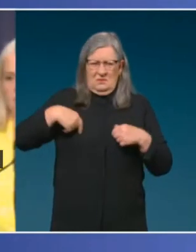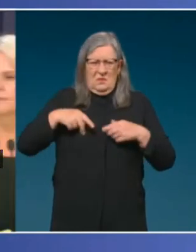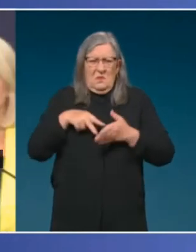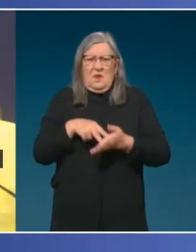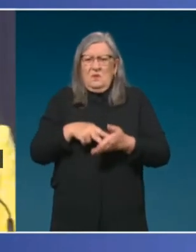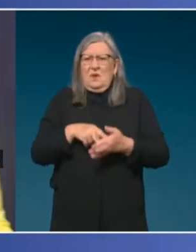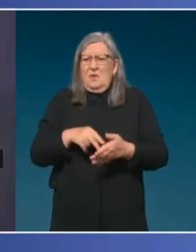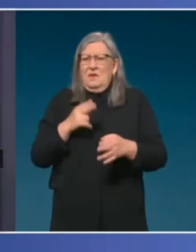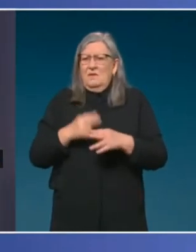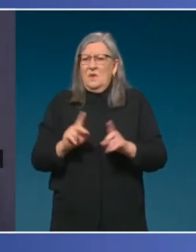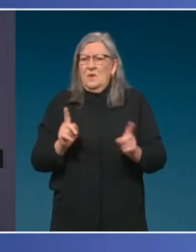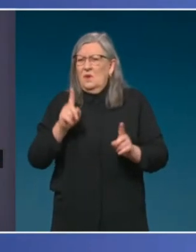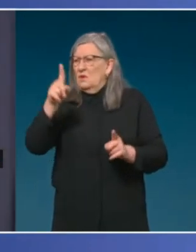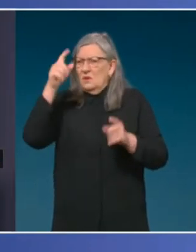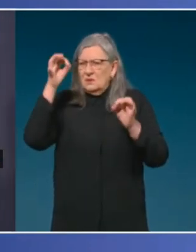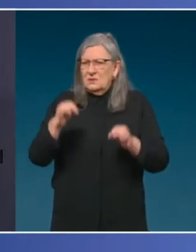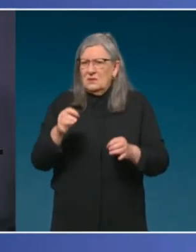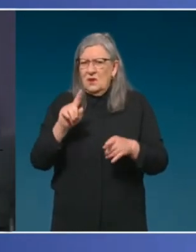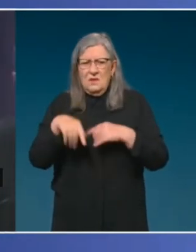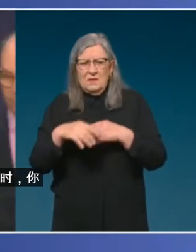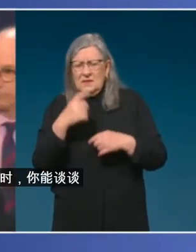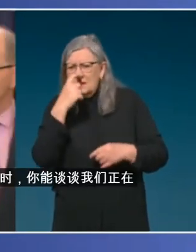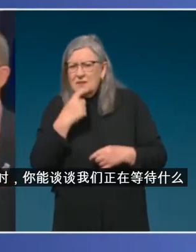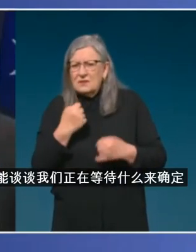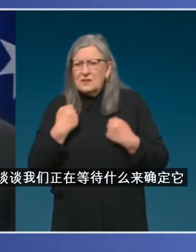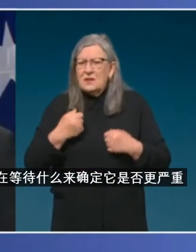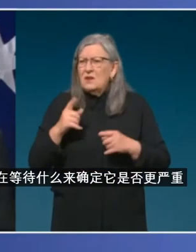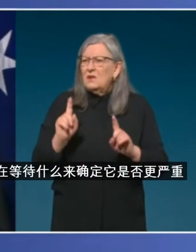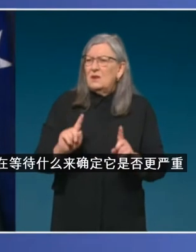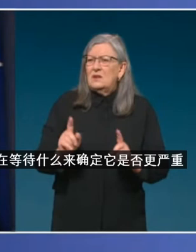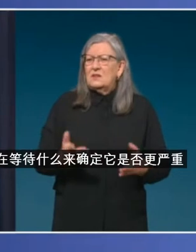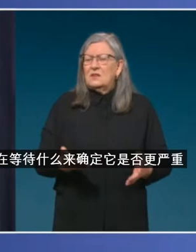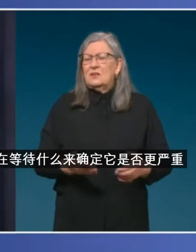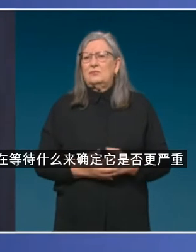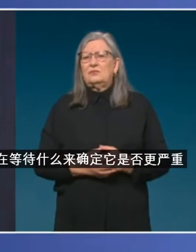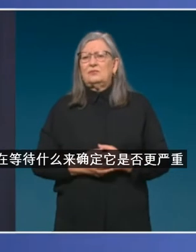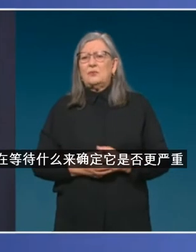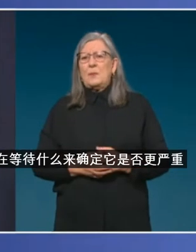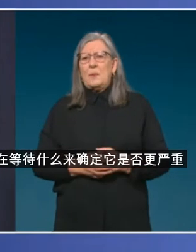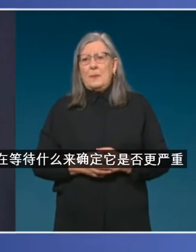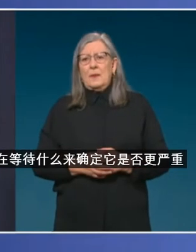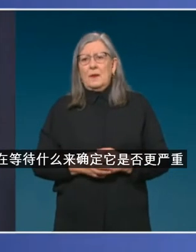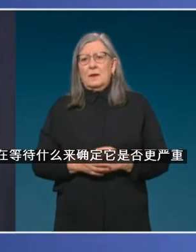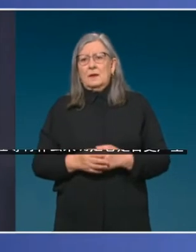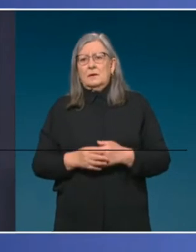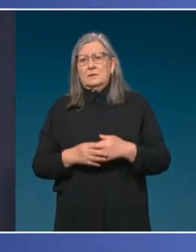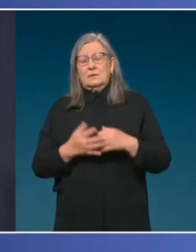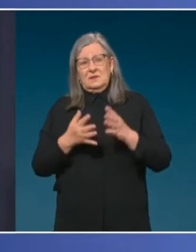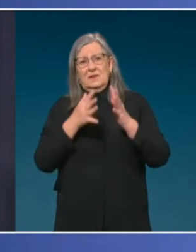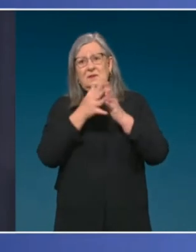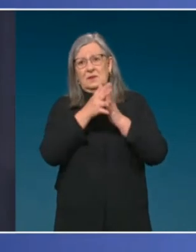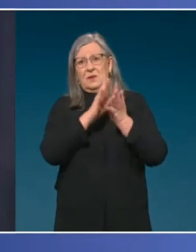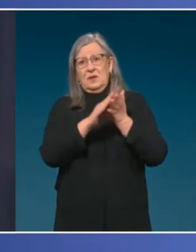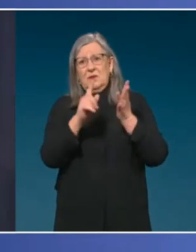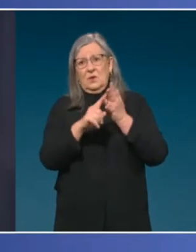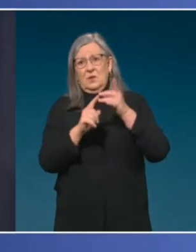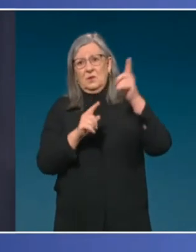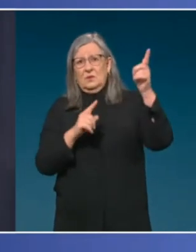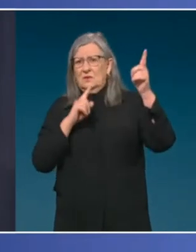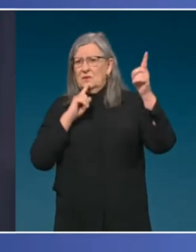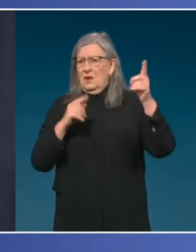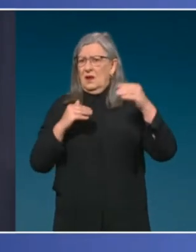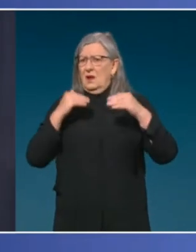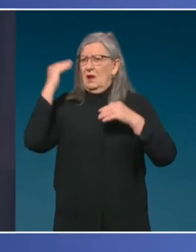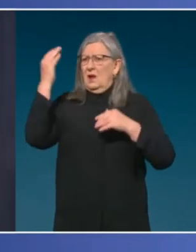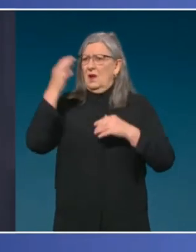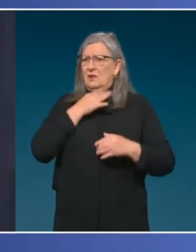to get some evidence about that, and your assessment and your comment on this World Health Organisation statement that it's considered, that the risk is